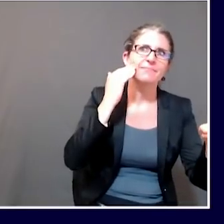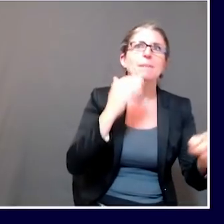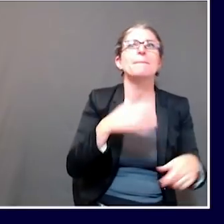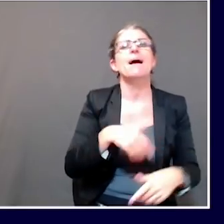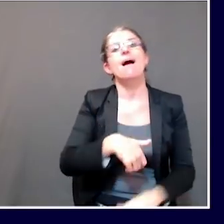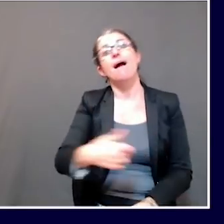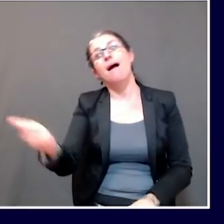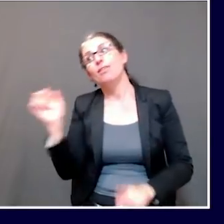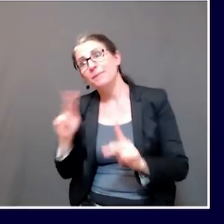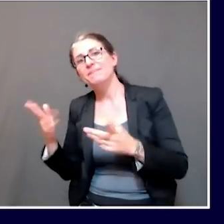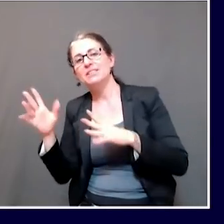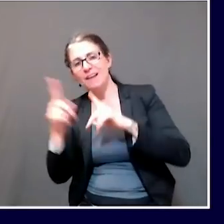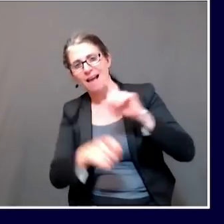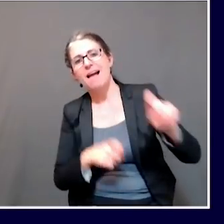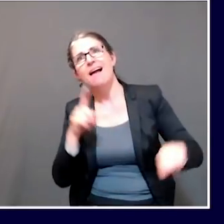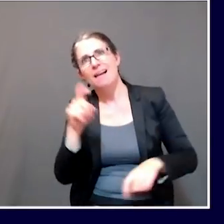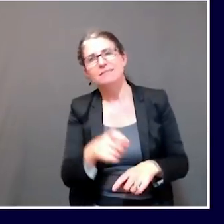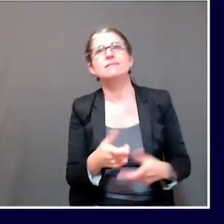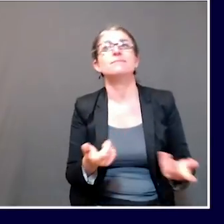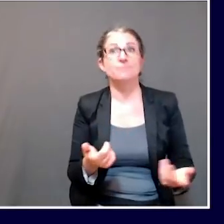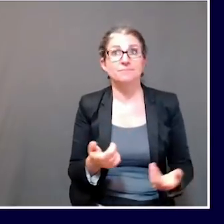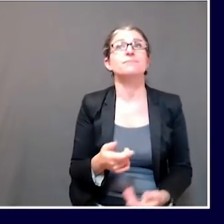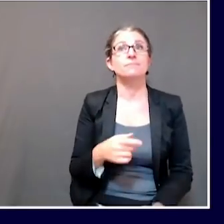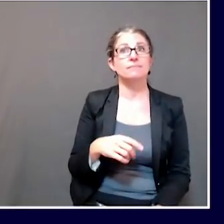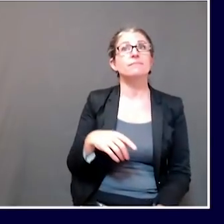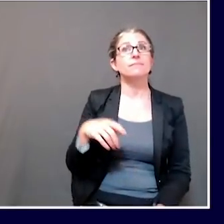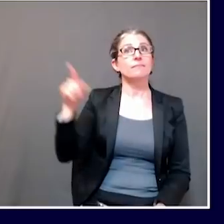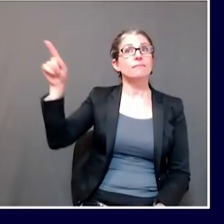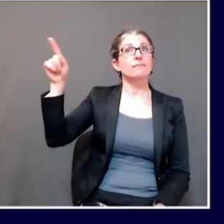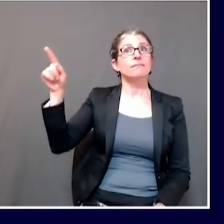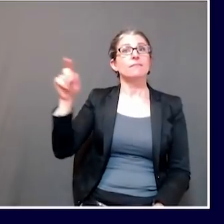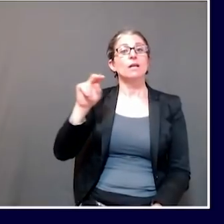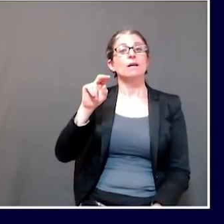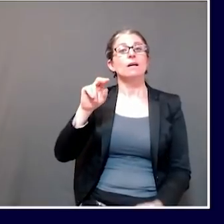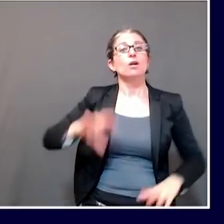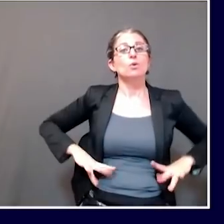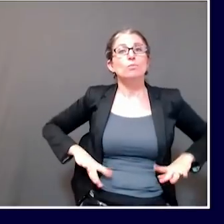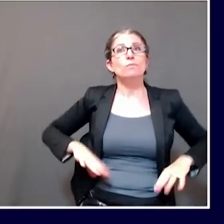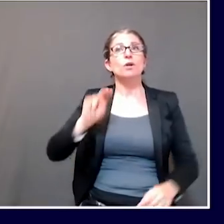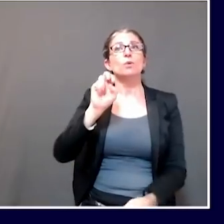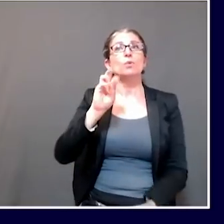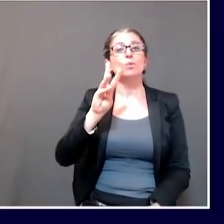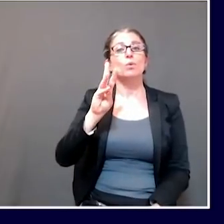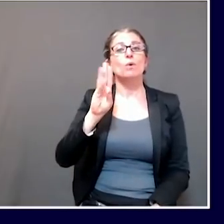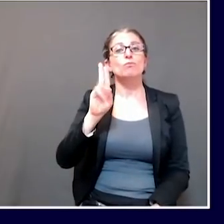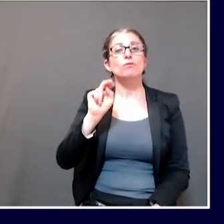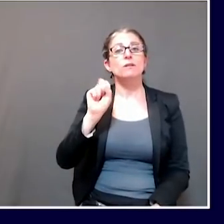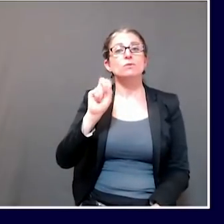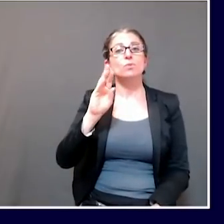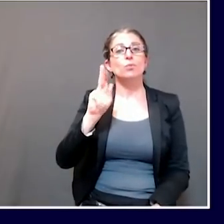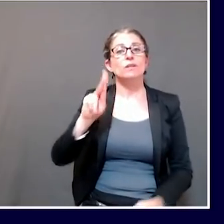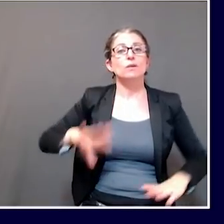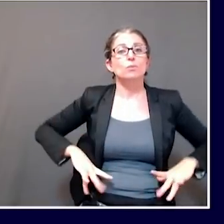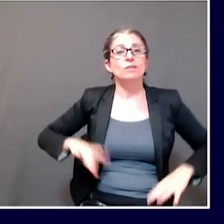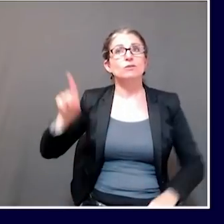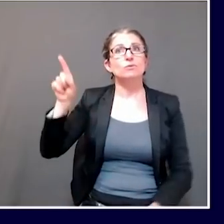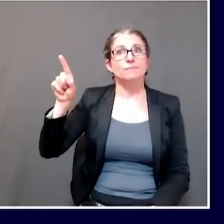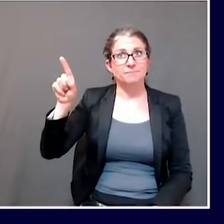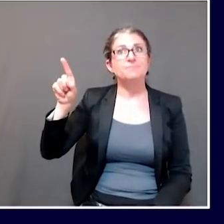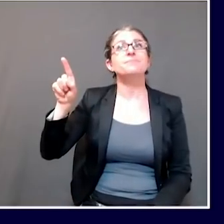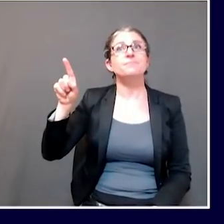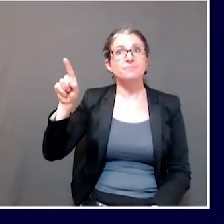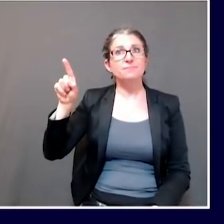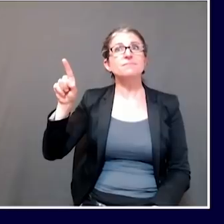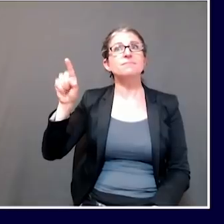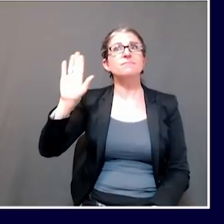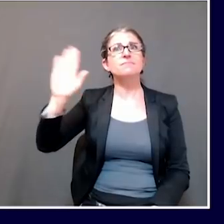Brunswick across the border has had many fewer cases of COVID-19 than Maine, even though the two